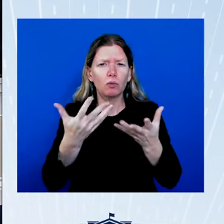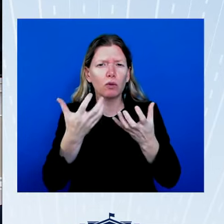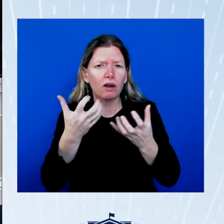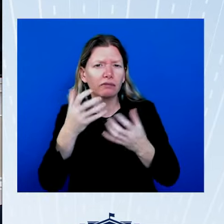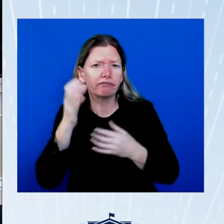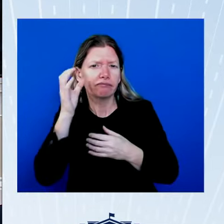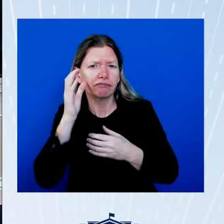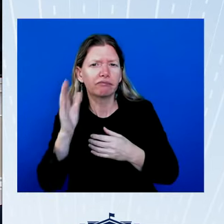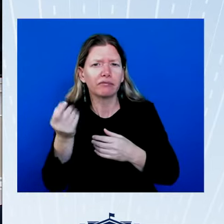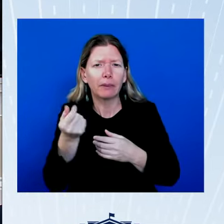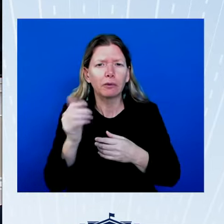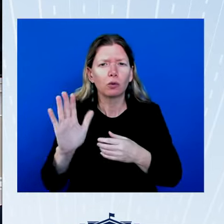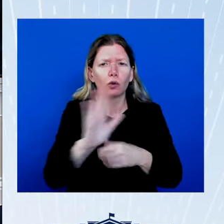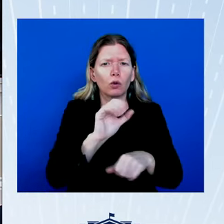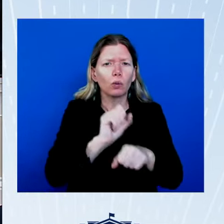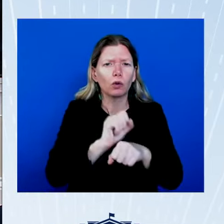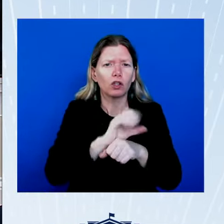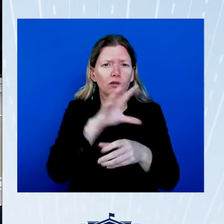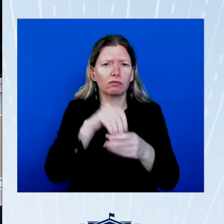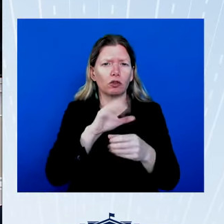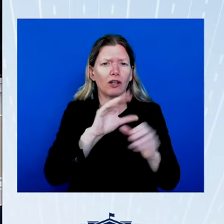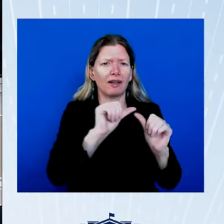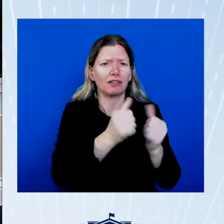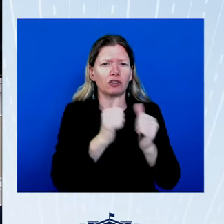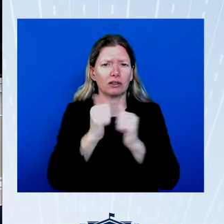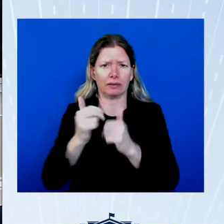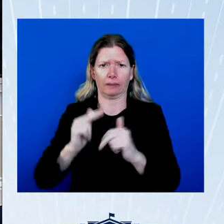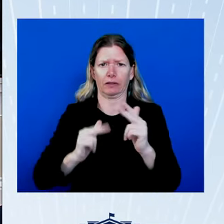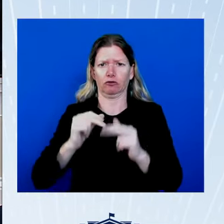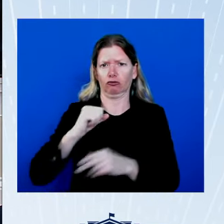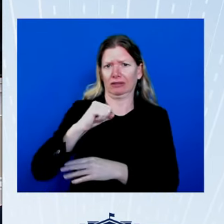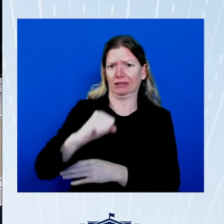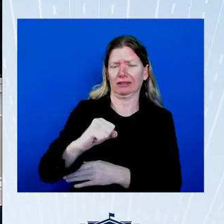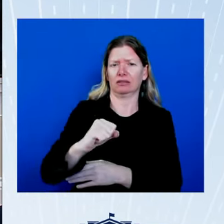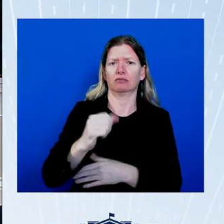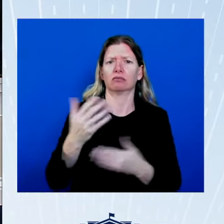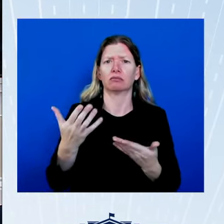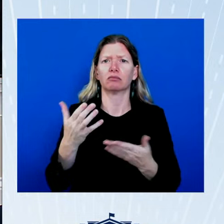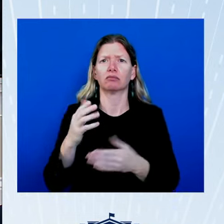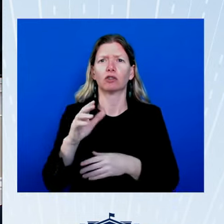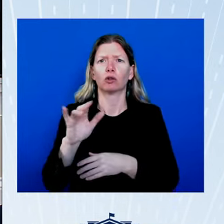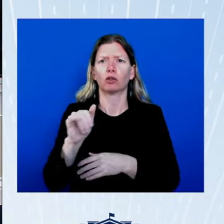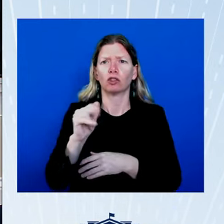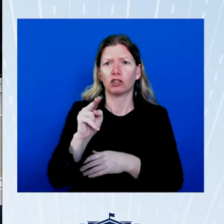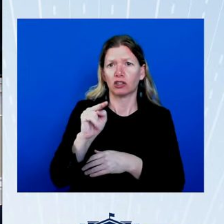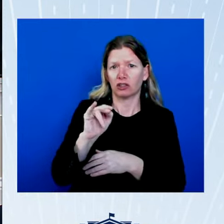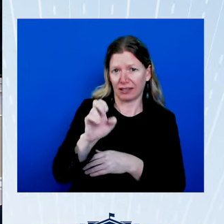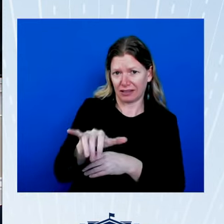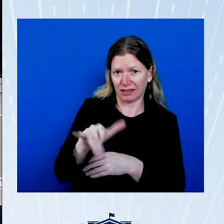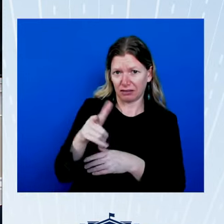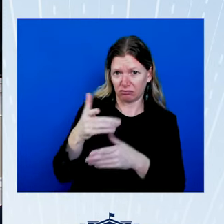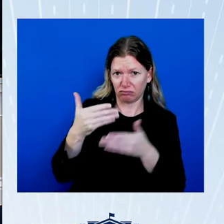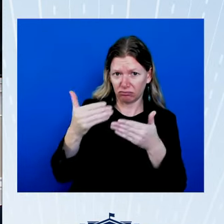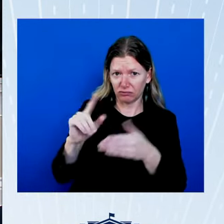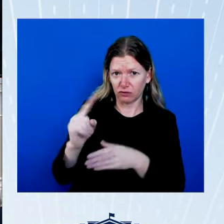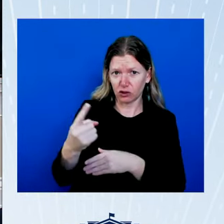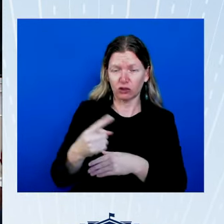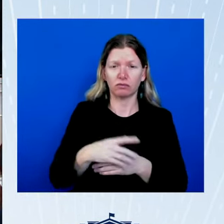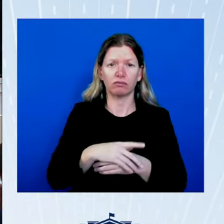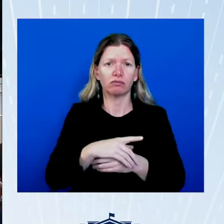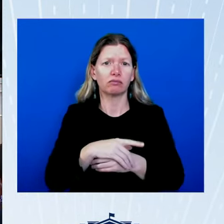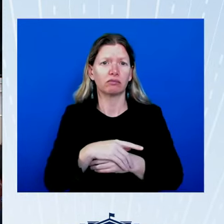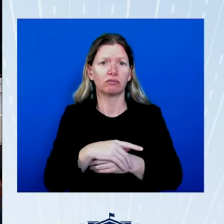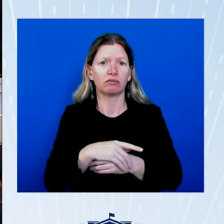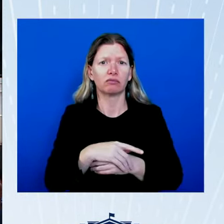share? Sure. Thanks, Laura. So first, we're listening. Just building on the theme of engagement, we're listening and really working to